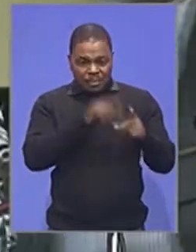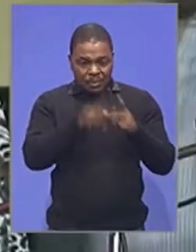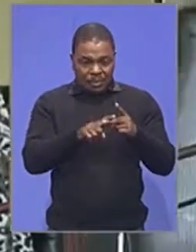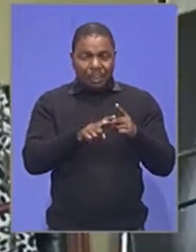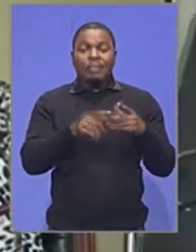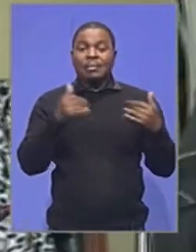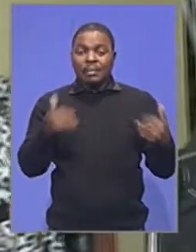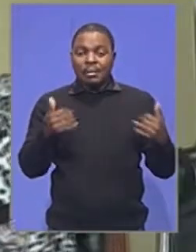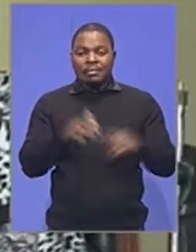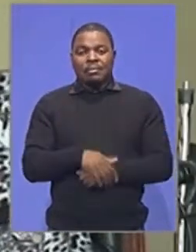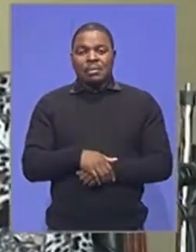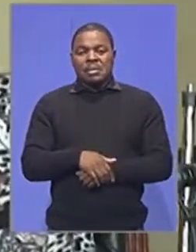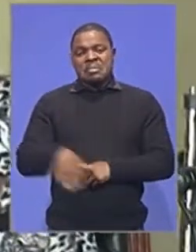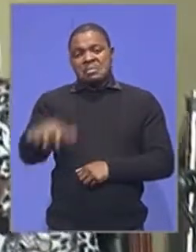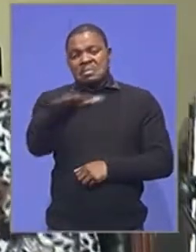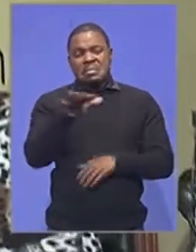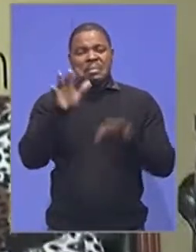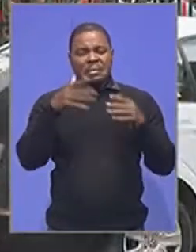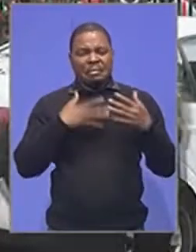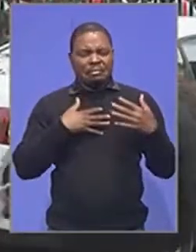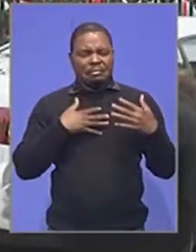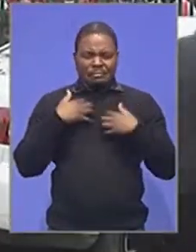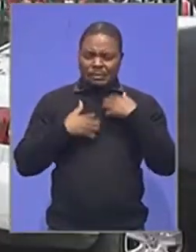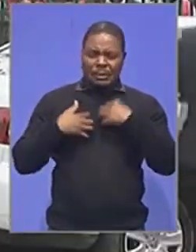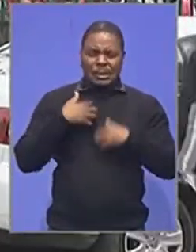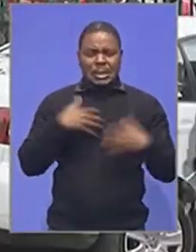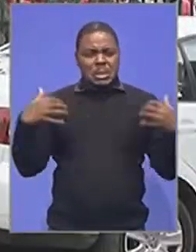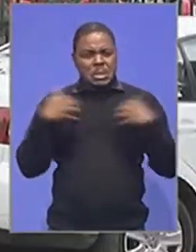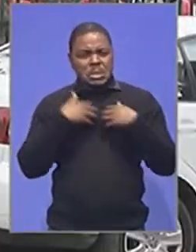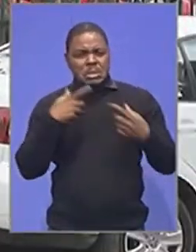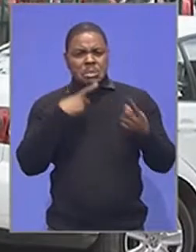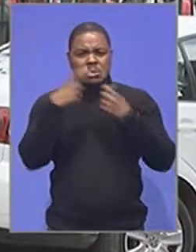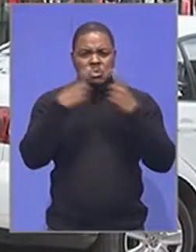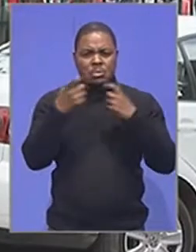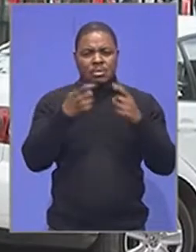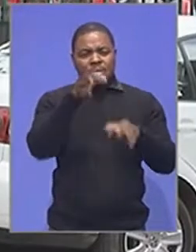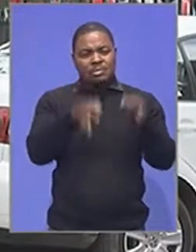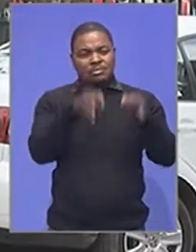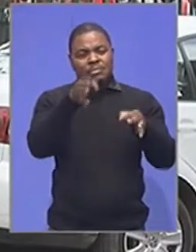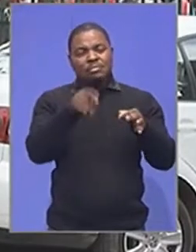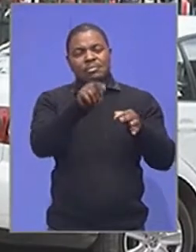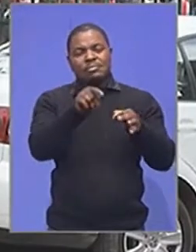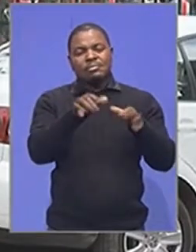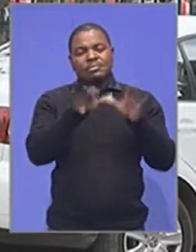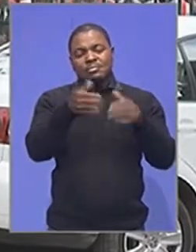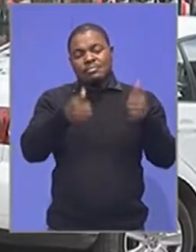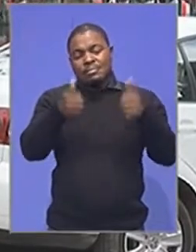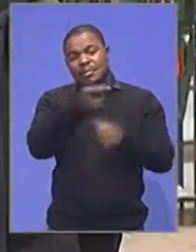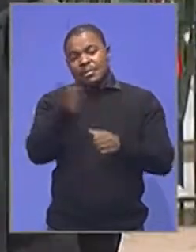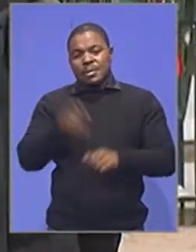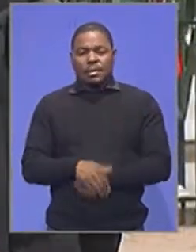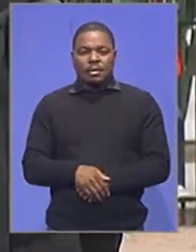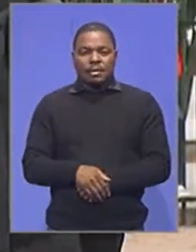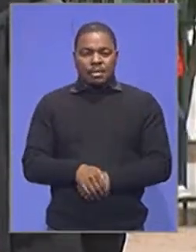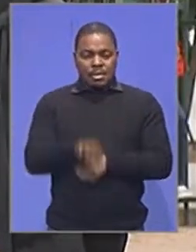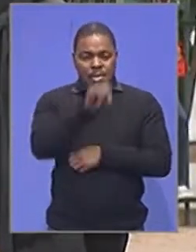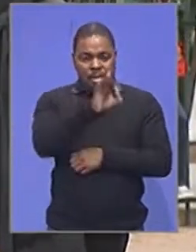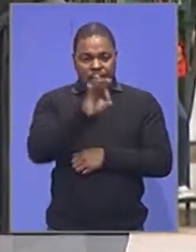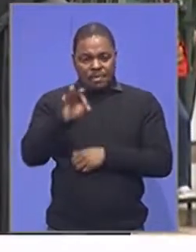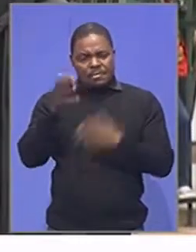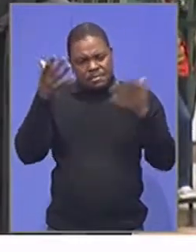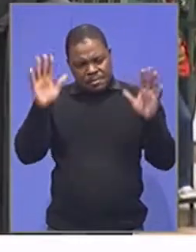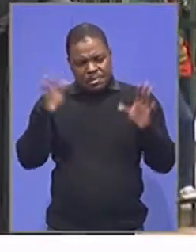e ile ya tsosa maikutlo a farologaneng gareng ga baeteledipele ba sepolotiki mo profenseng. The EFF, we've